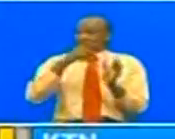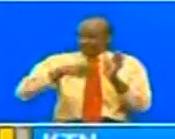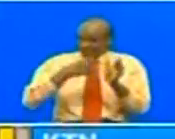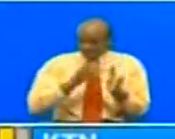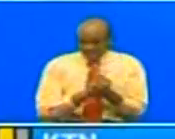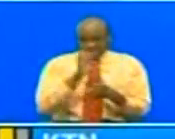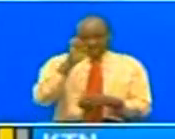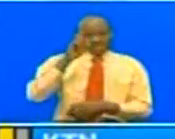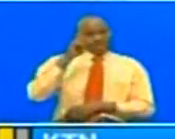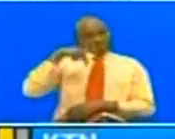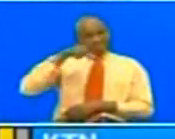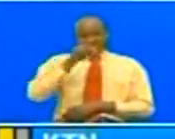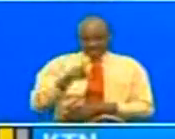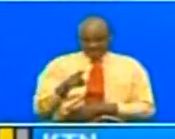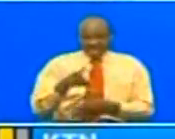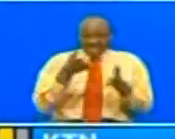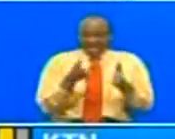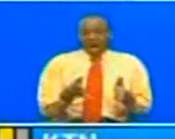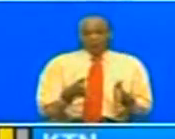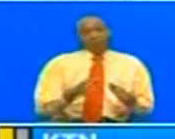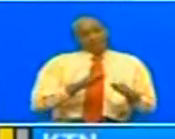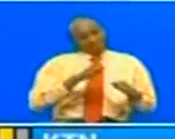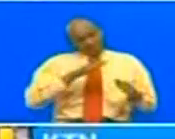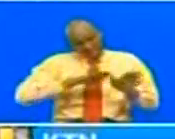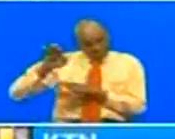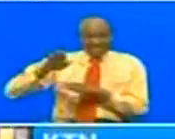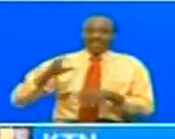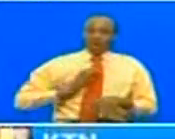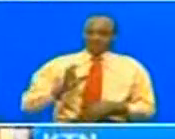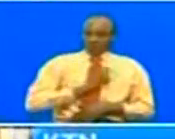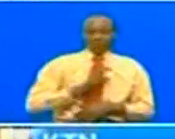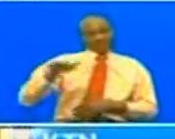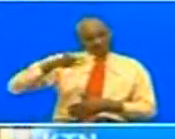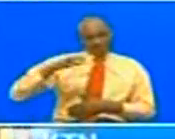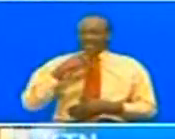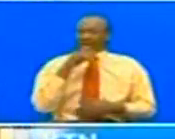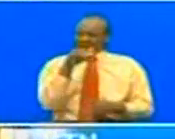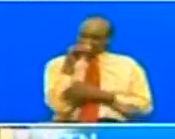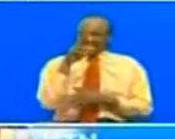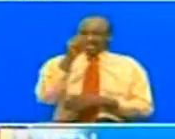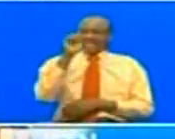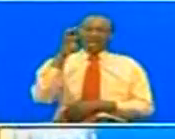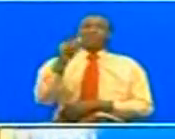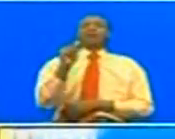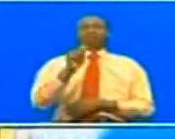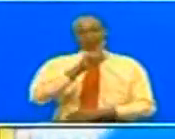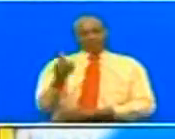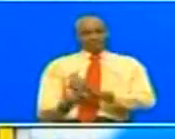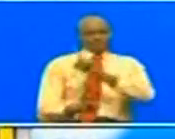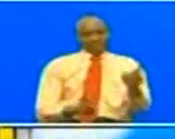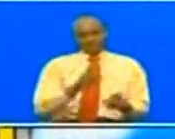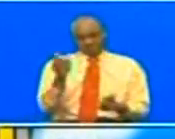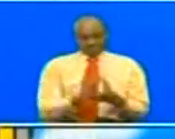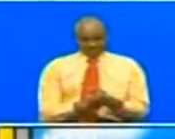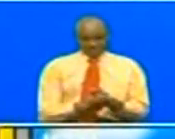EPZ Limited, the Parliamentary Committee on Environment was seeking answers from the National Environment Management Authority. NEMA,